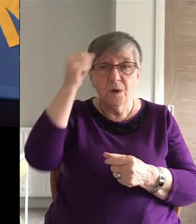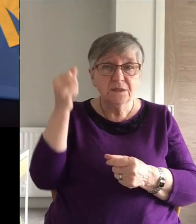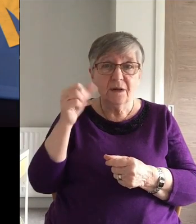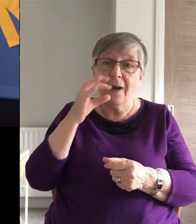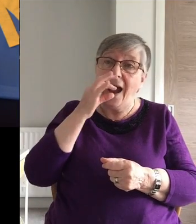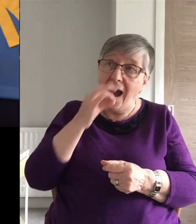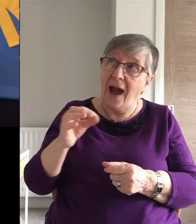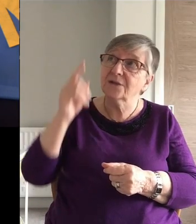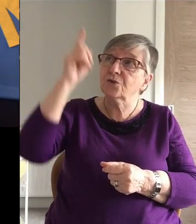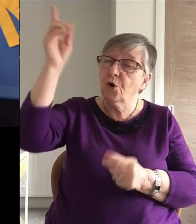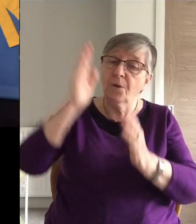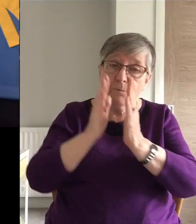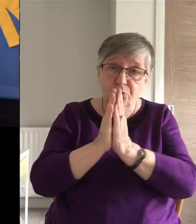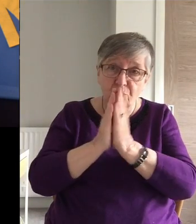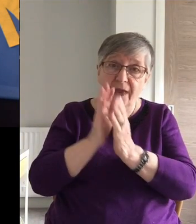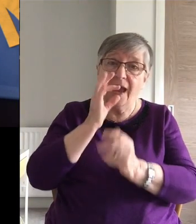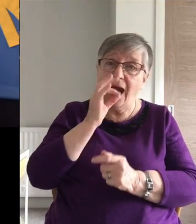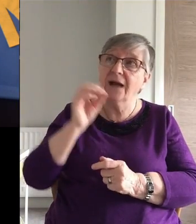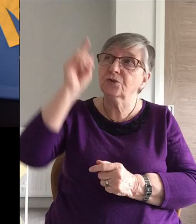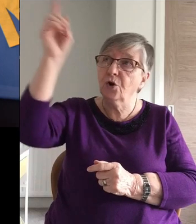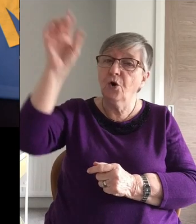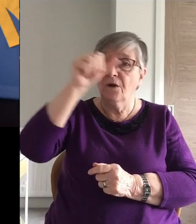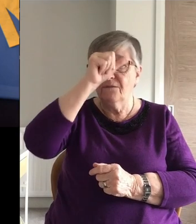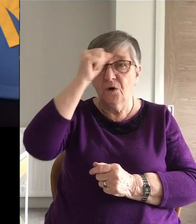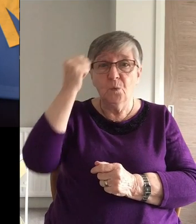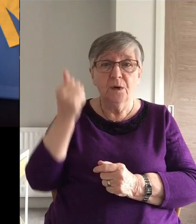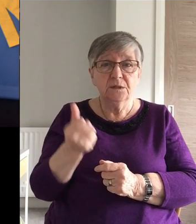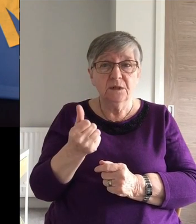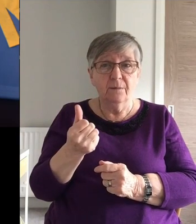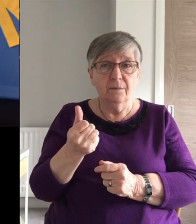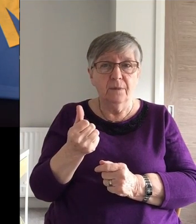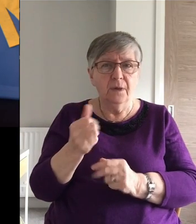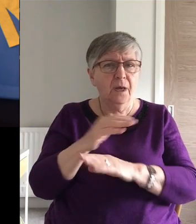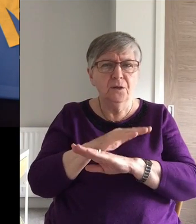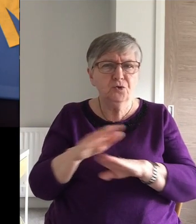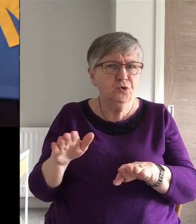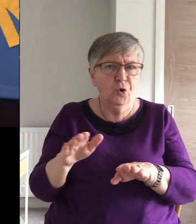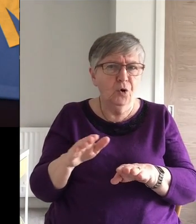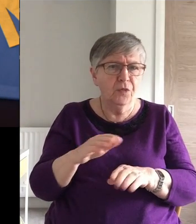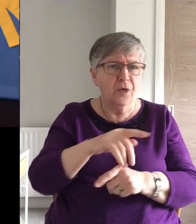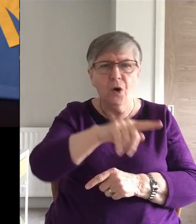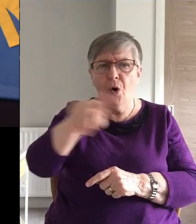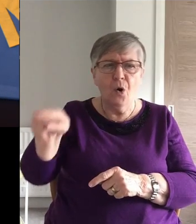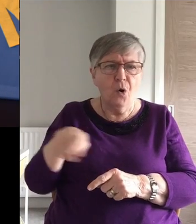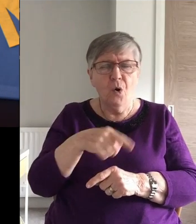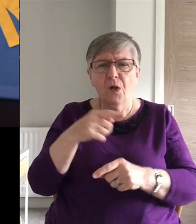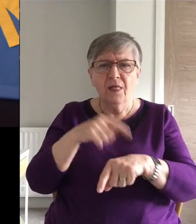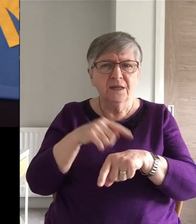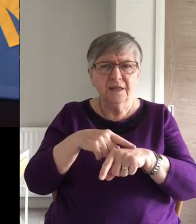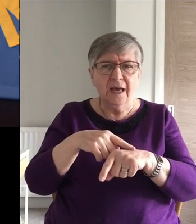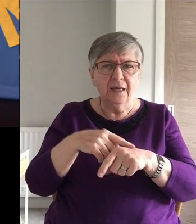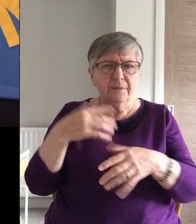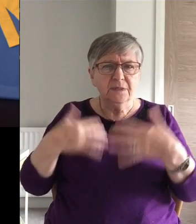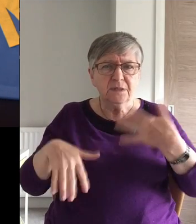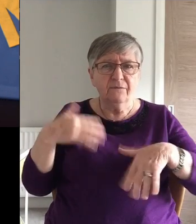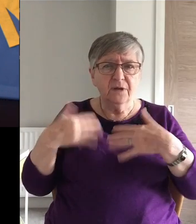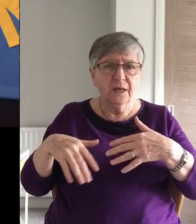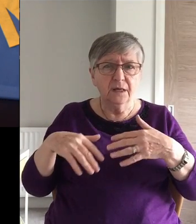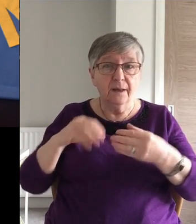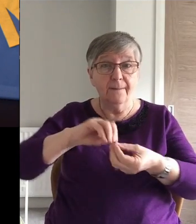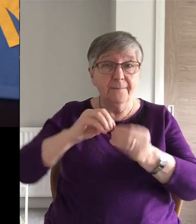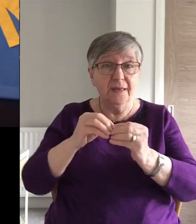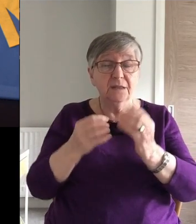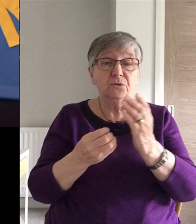Ask, pray, ask God for wisdom. Because it's not the case that every instance of suffering produces